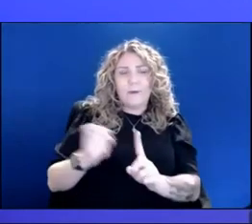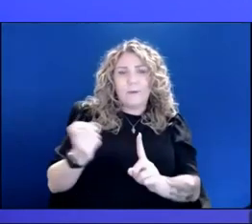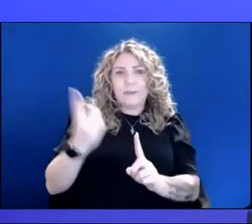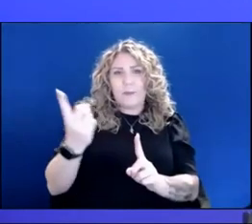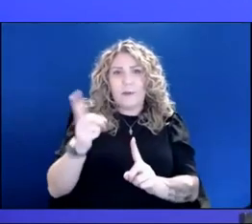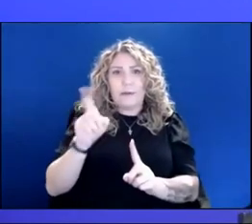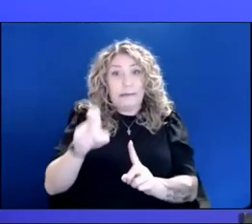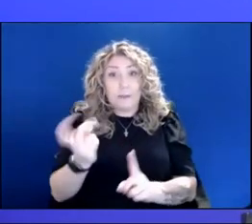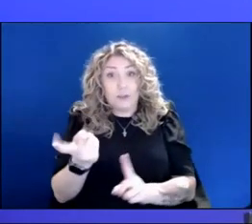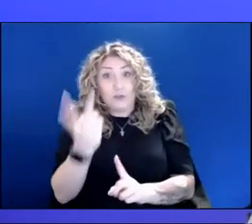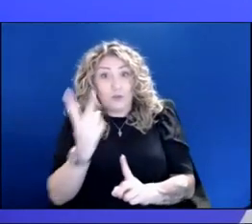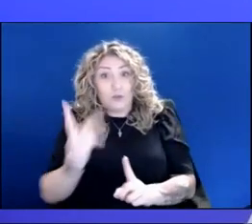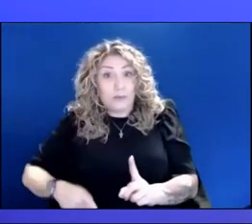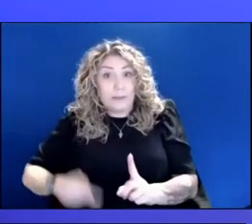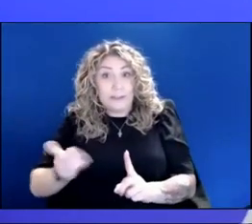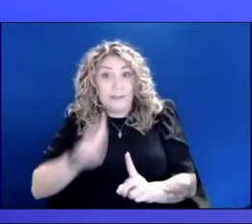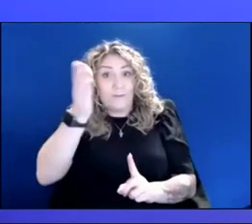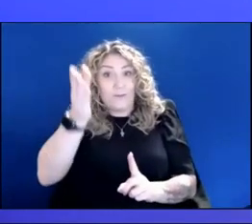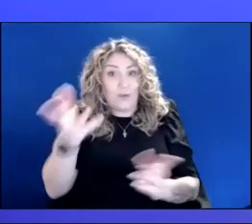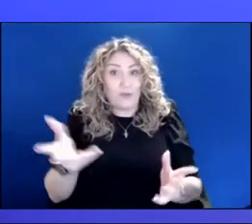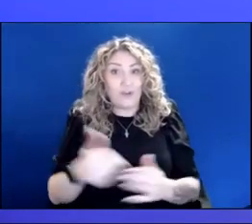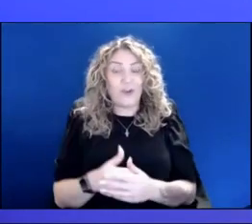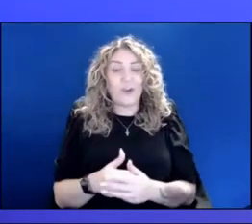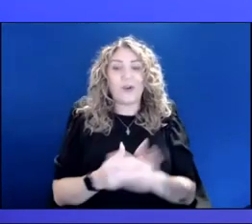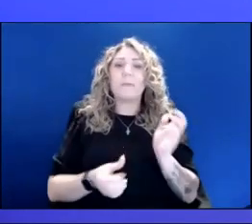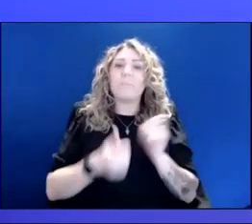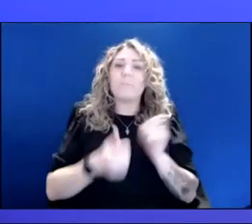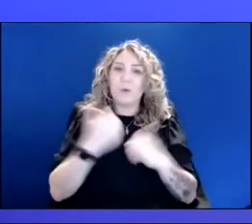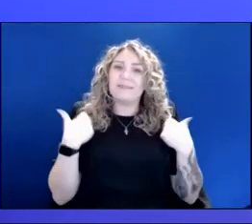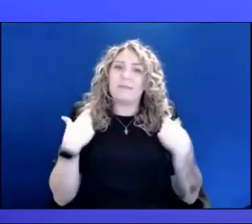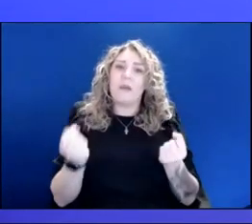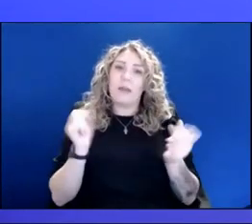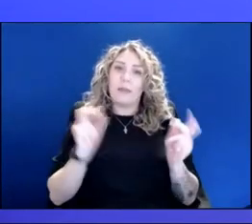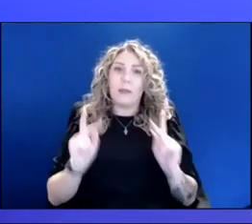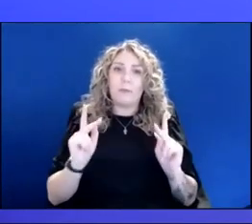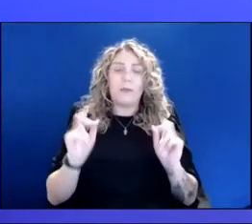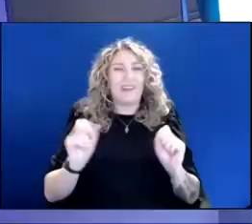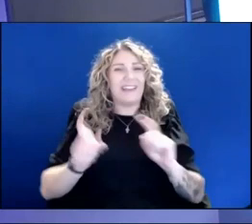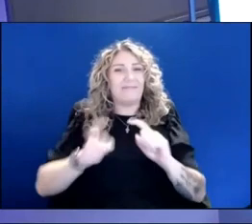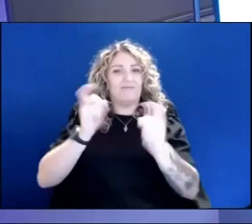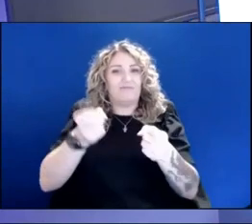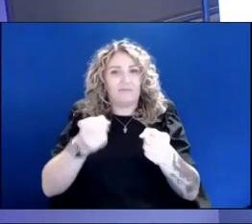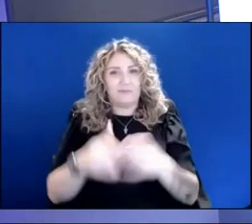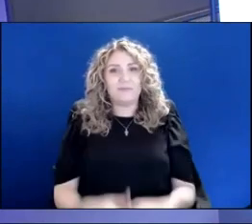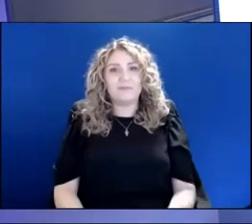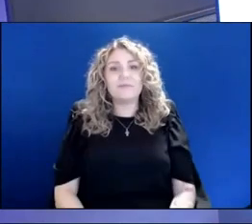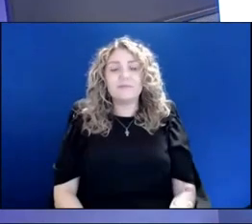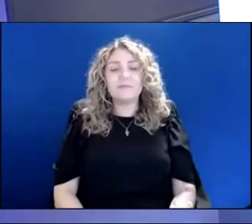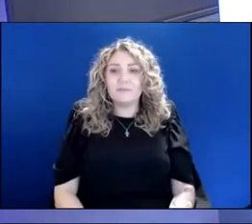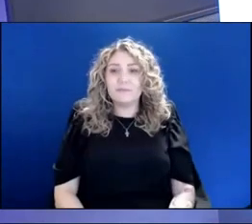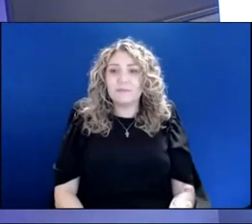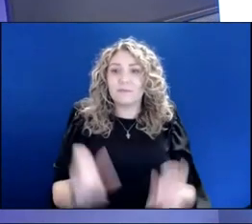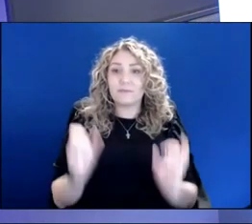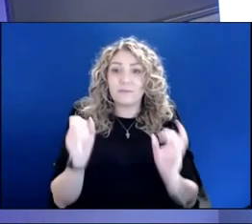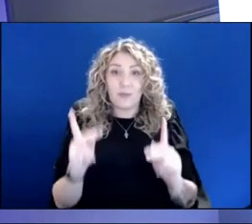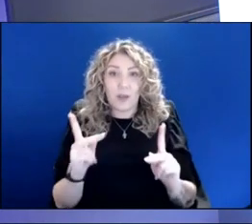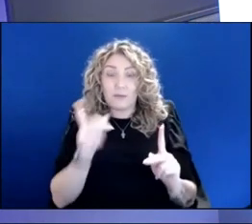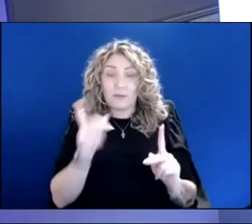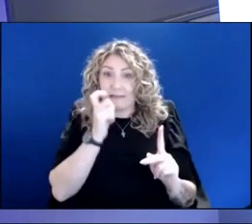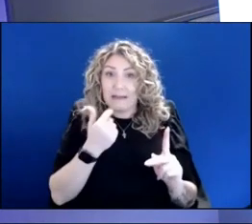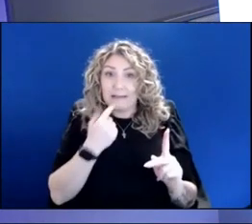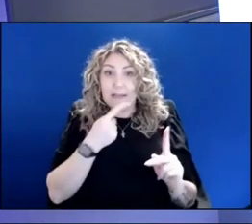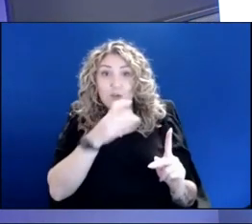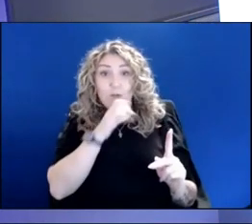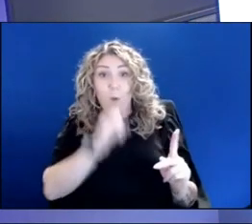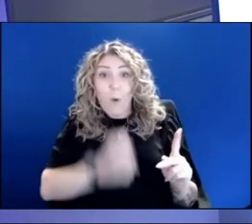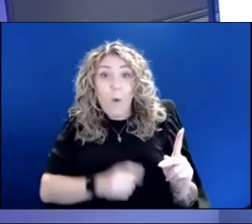it's mostly healthy people can be kidney donors. Okay, so I'm not saying that you're old or that you've been doing this a